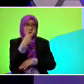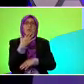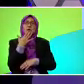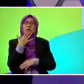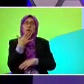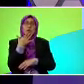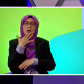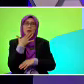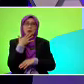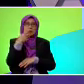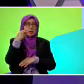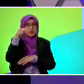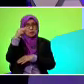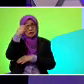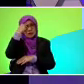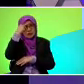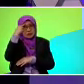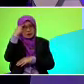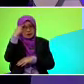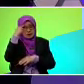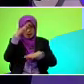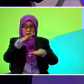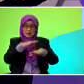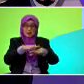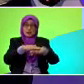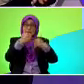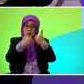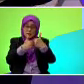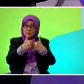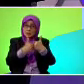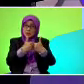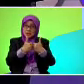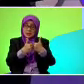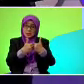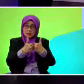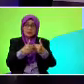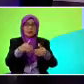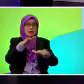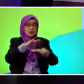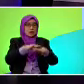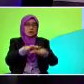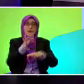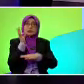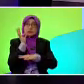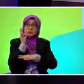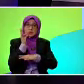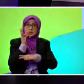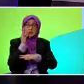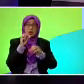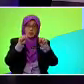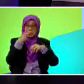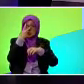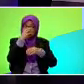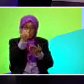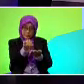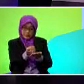encountered seeing moles growing on food. Yes. For example, in front of you, Irfan, can you see? Yep. Can you show the mango? The mango,